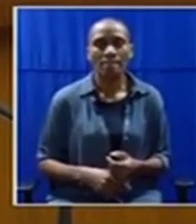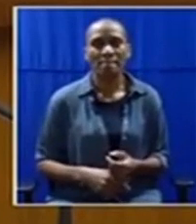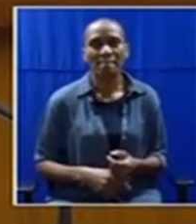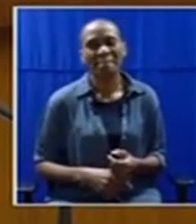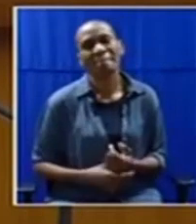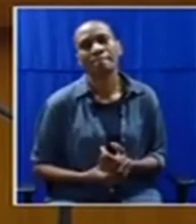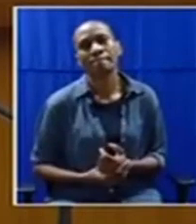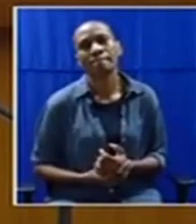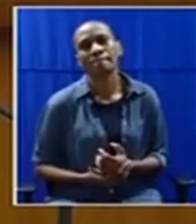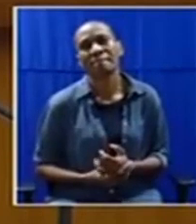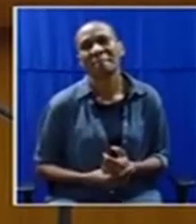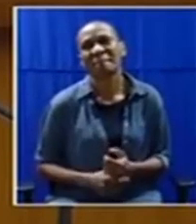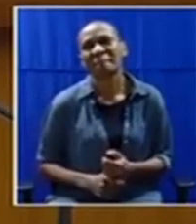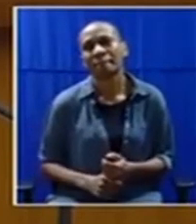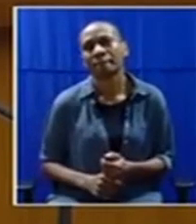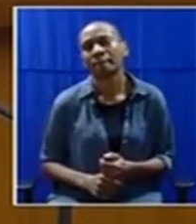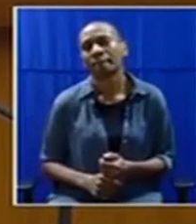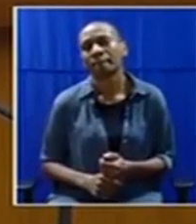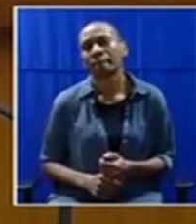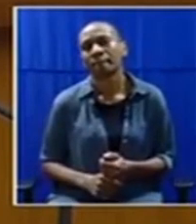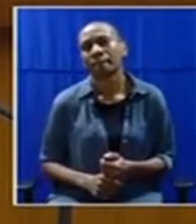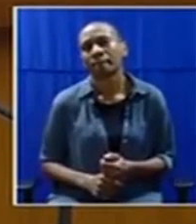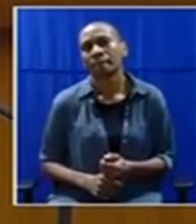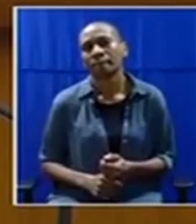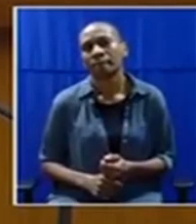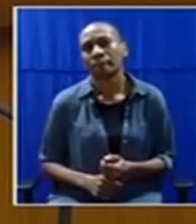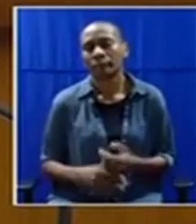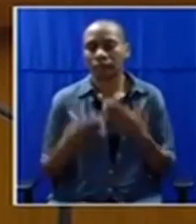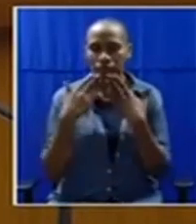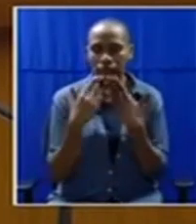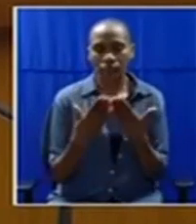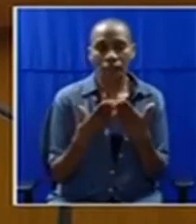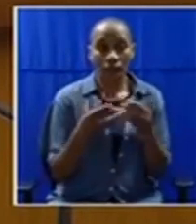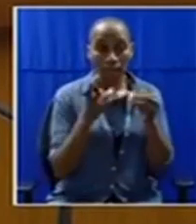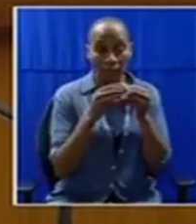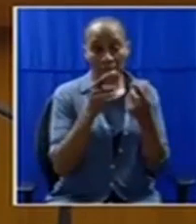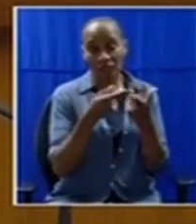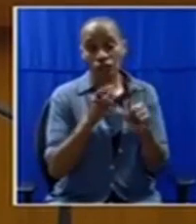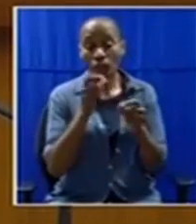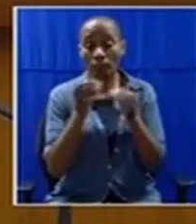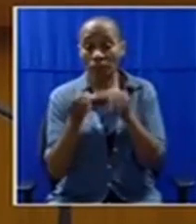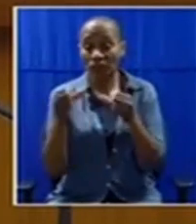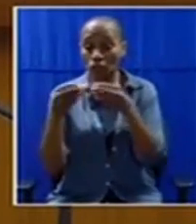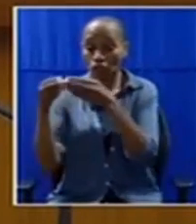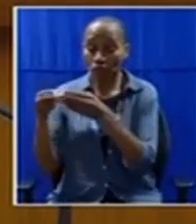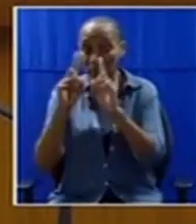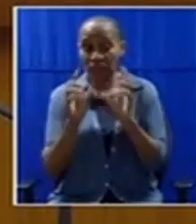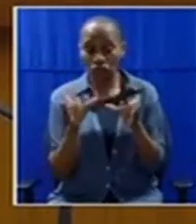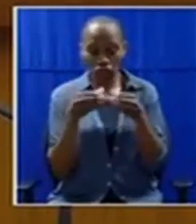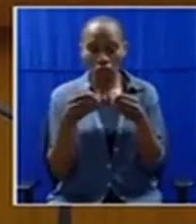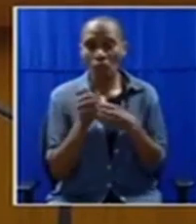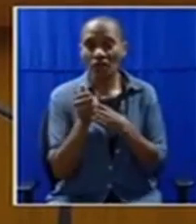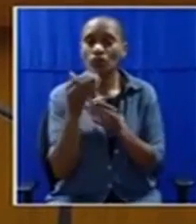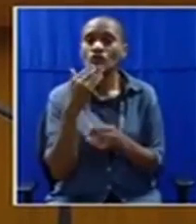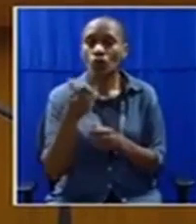and the people of our country. We thank comrades in the political committee of caucus, led by